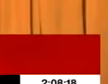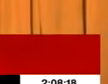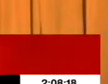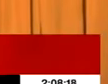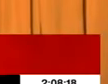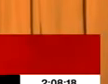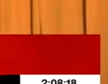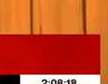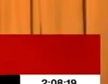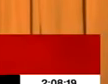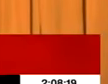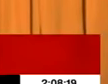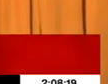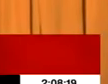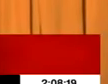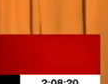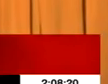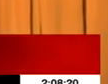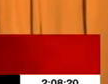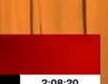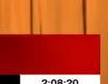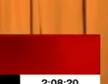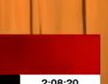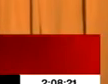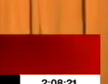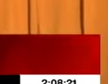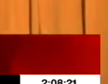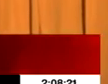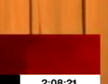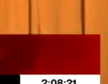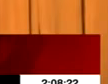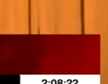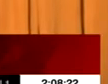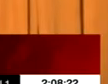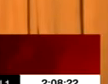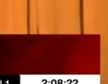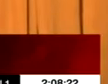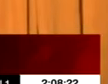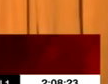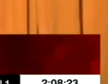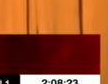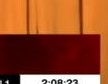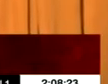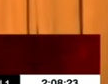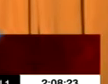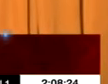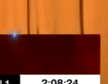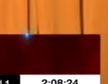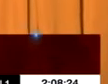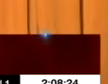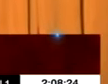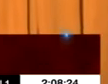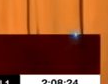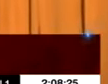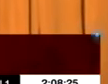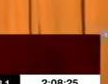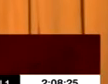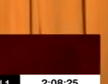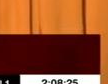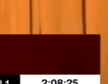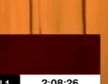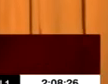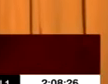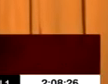During our journey of constitutional making, we had the CKRC appointed in November 2000. The commission chaired by